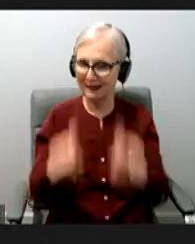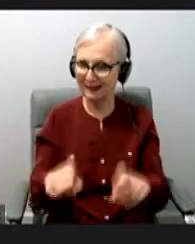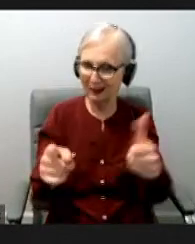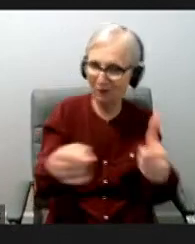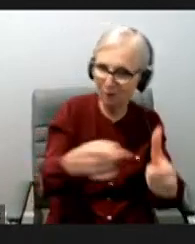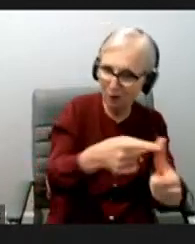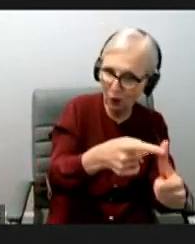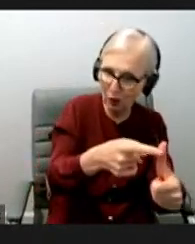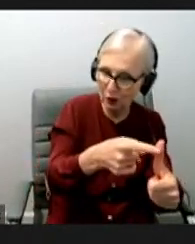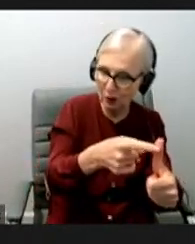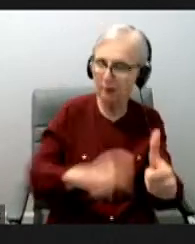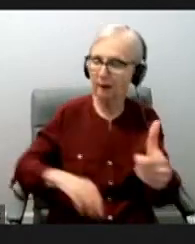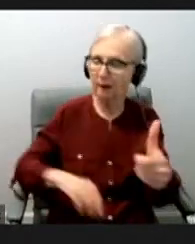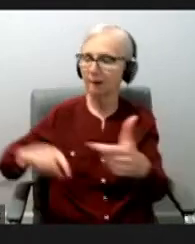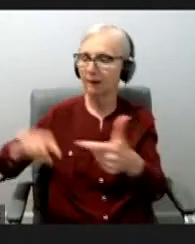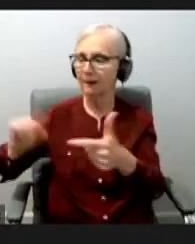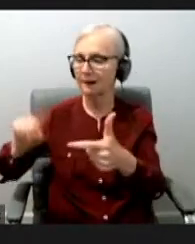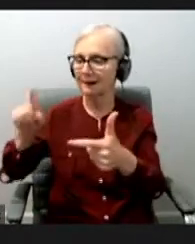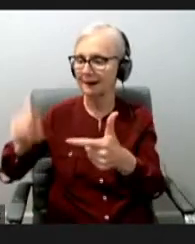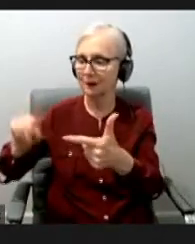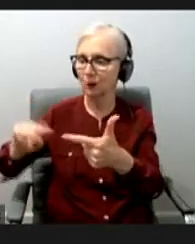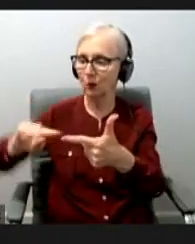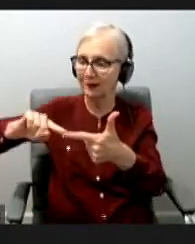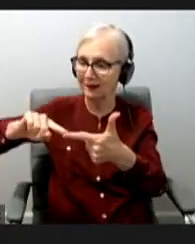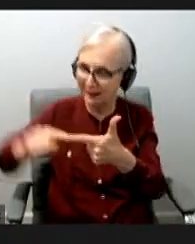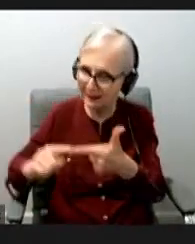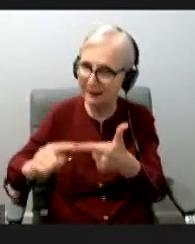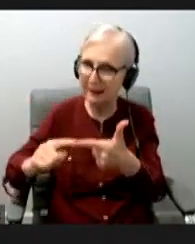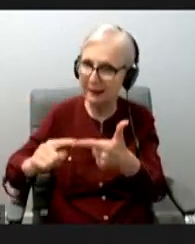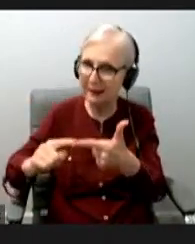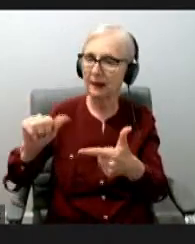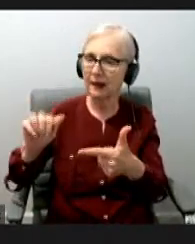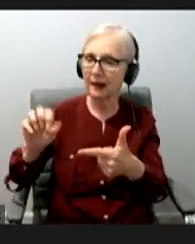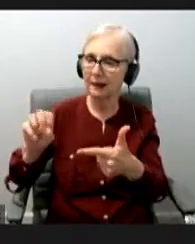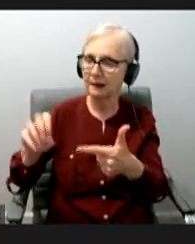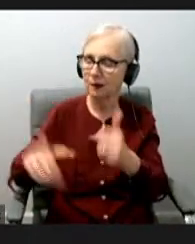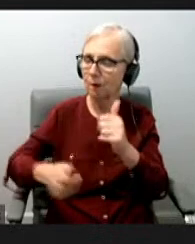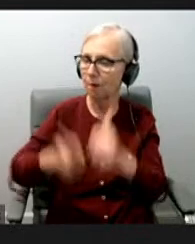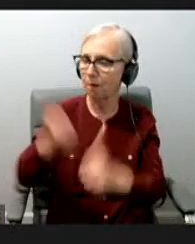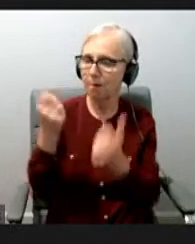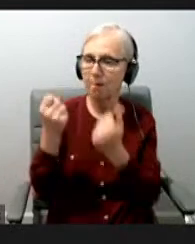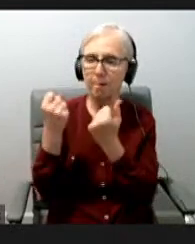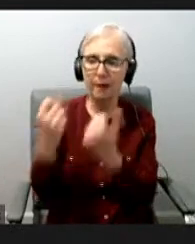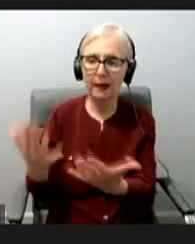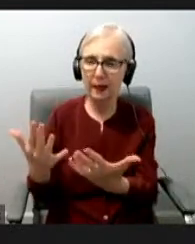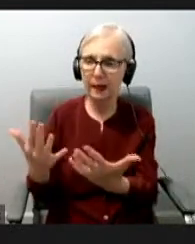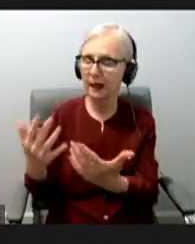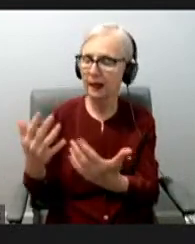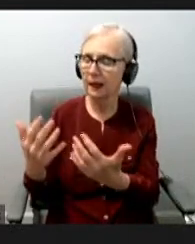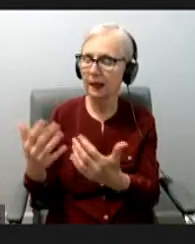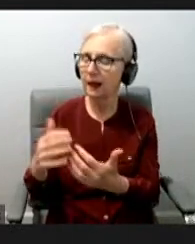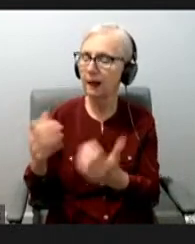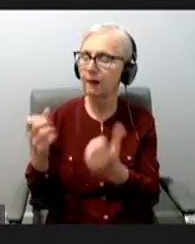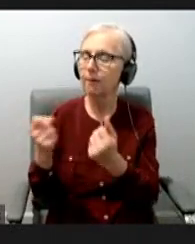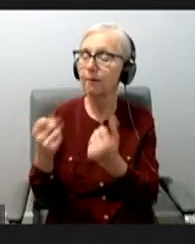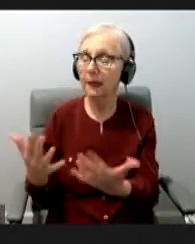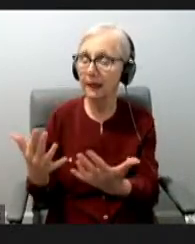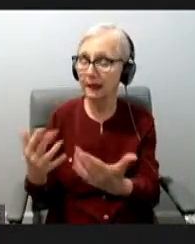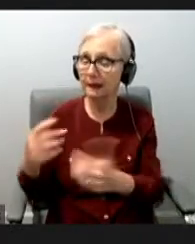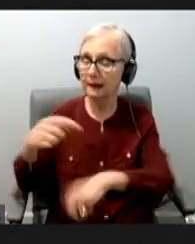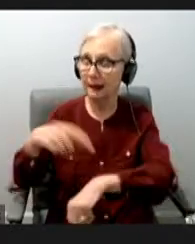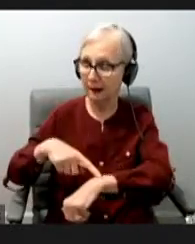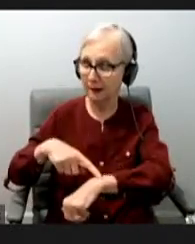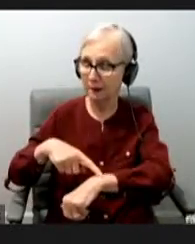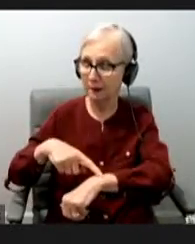then tested with their second case. And unfortunately, we know that many cases, I shouldn't say most cases, but many cases of